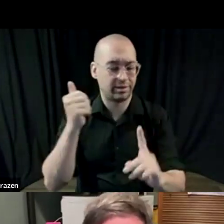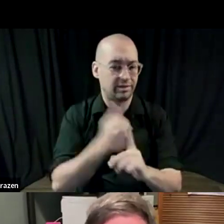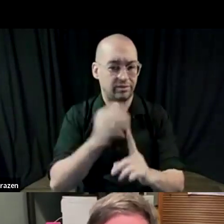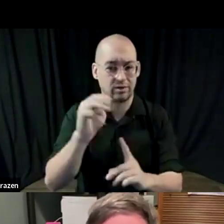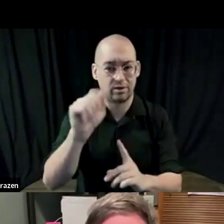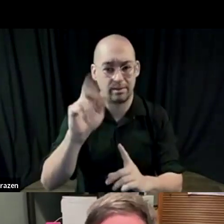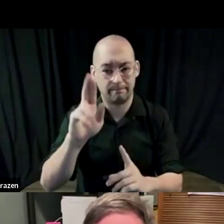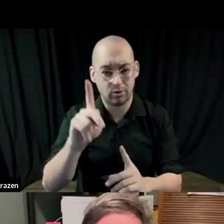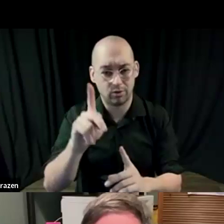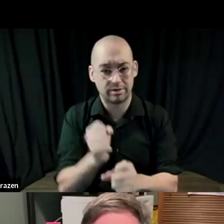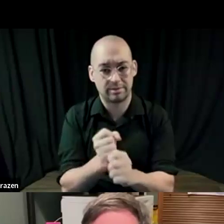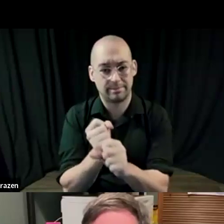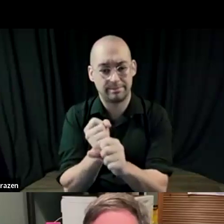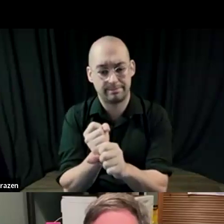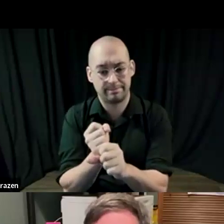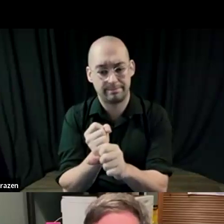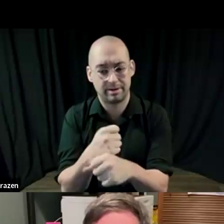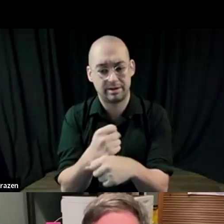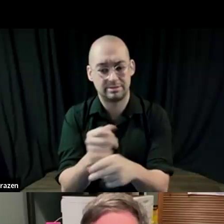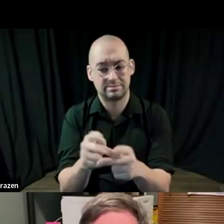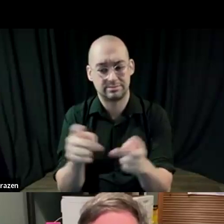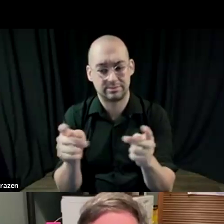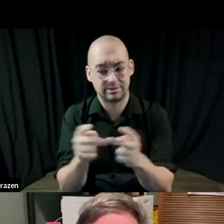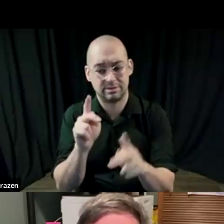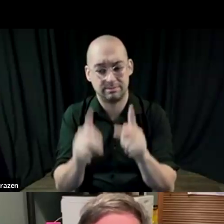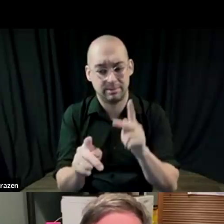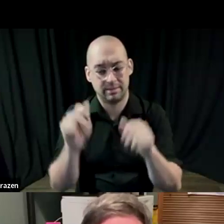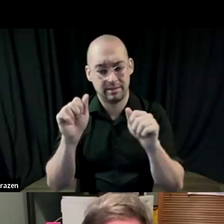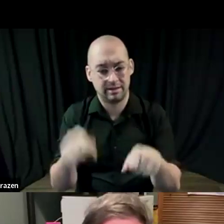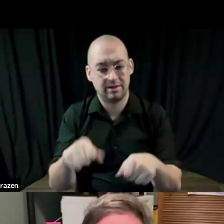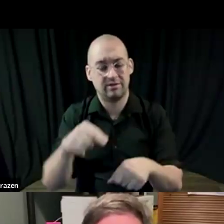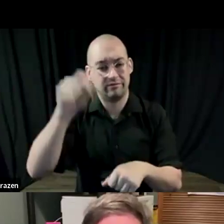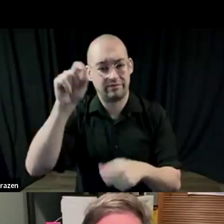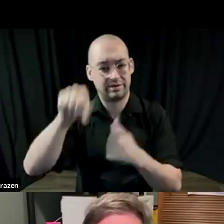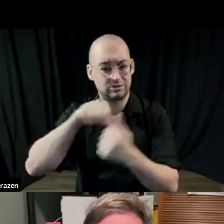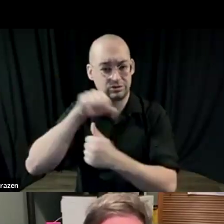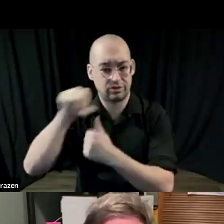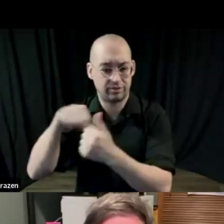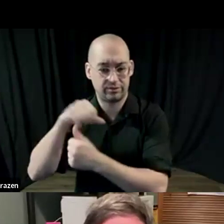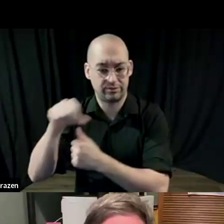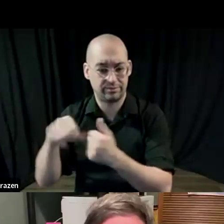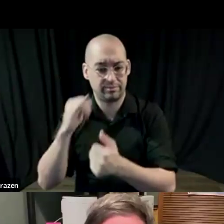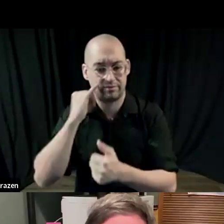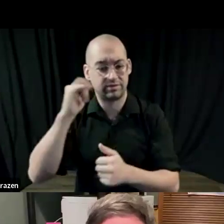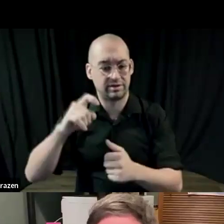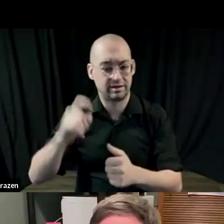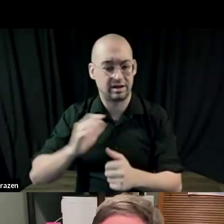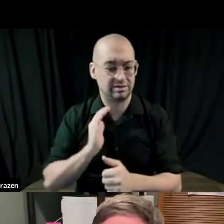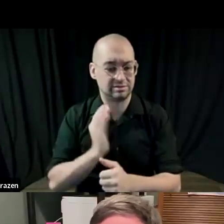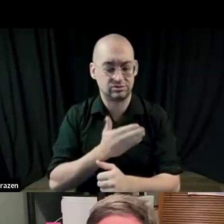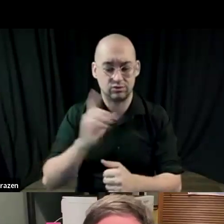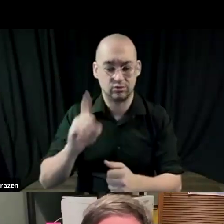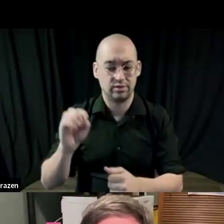created a space where people could find each other if they needed us to facilitate that. Appreciate that. Thank